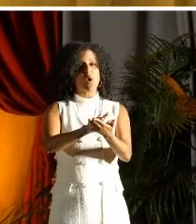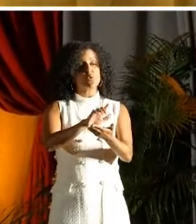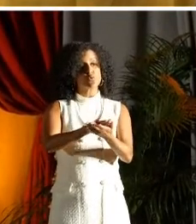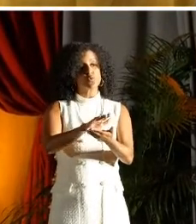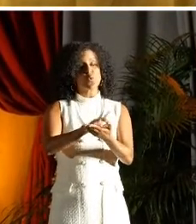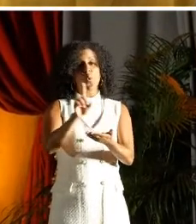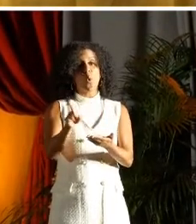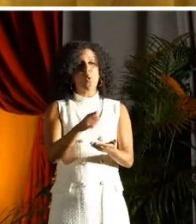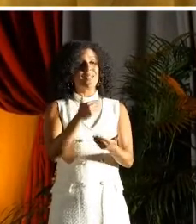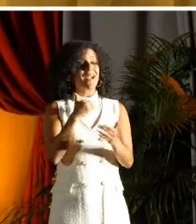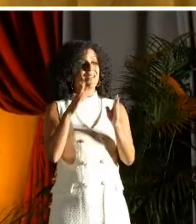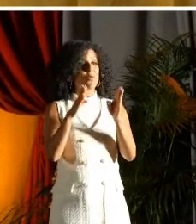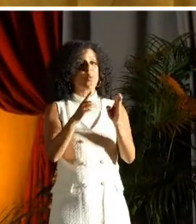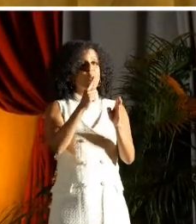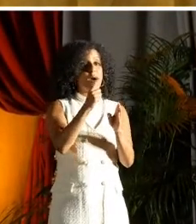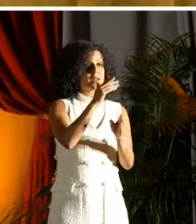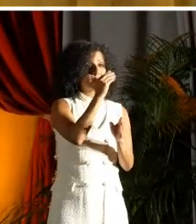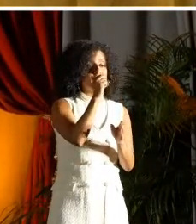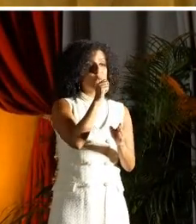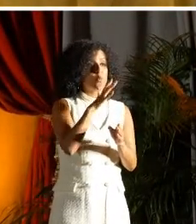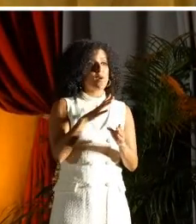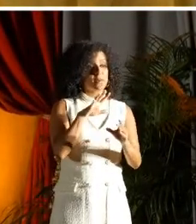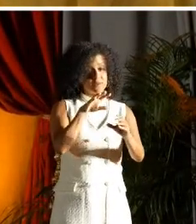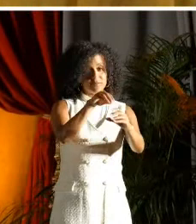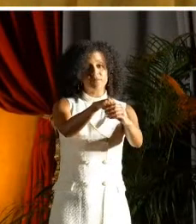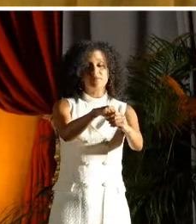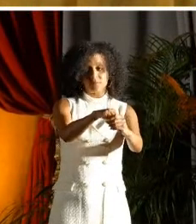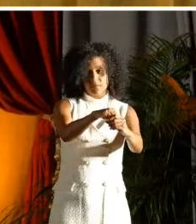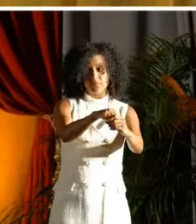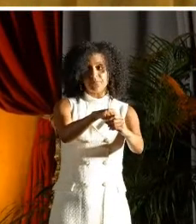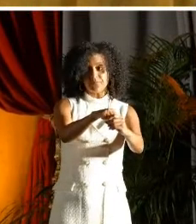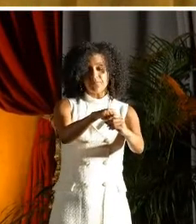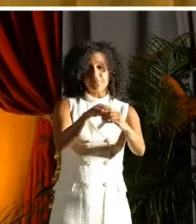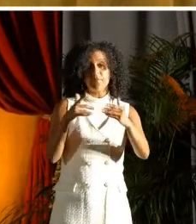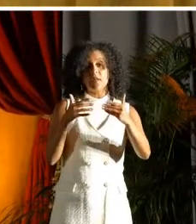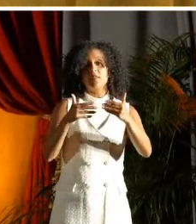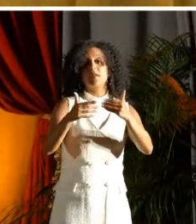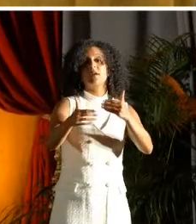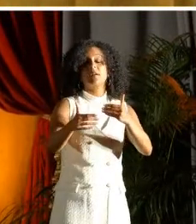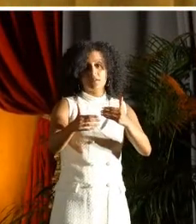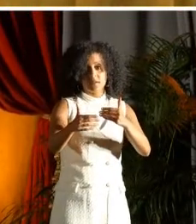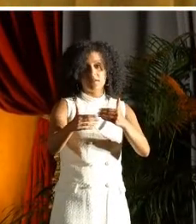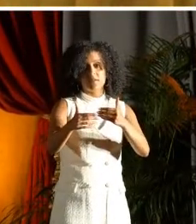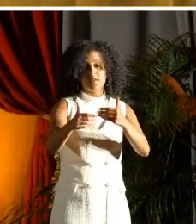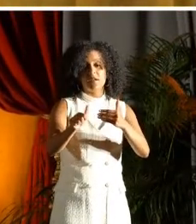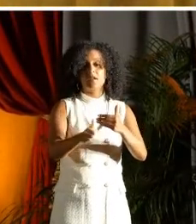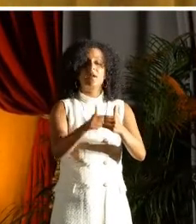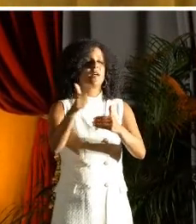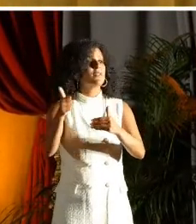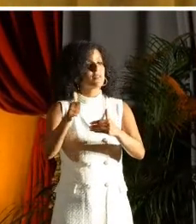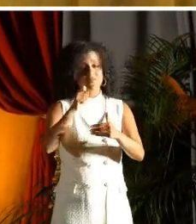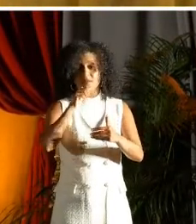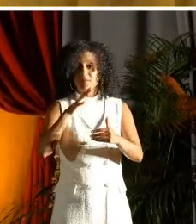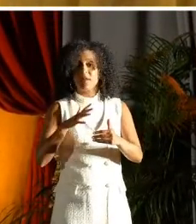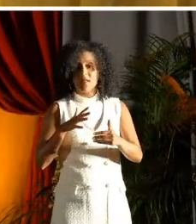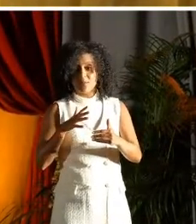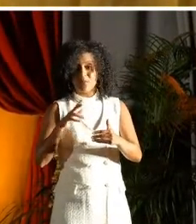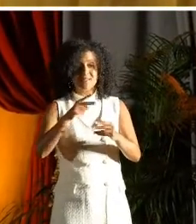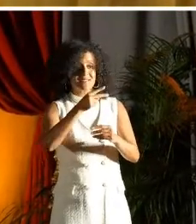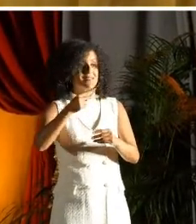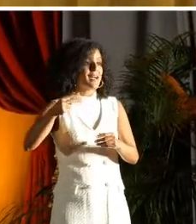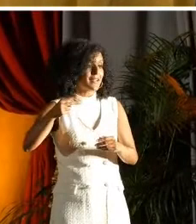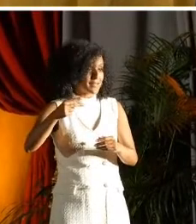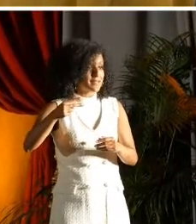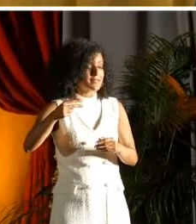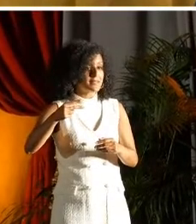only had one black lawyer, Constance Baker Motley, and then Mayor Wright Edelman came early on and was the second